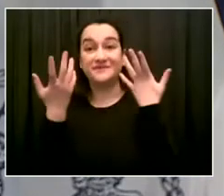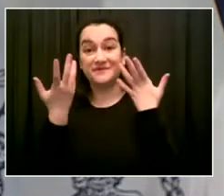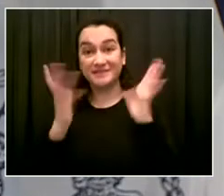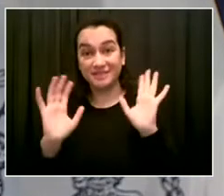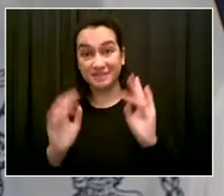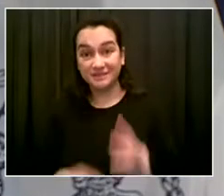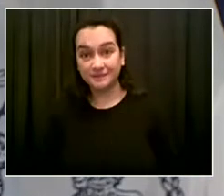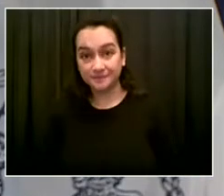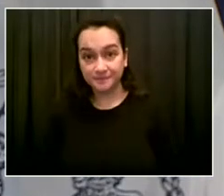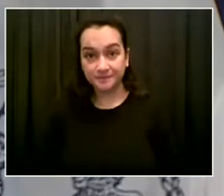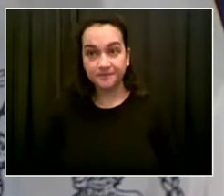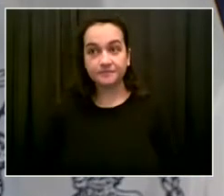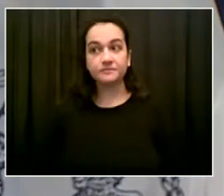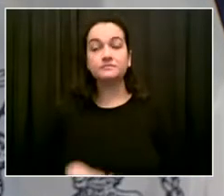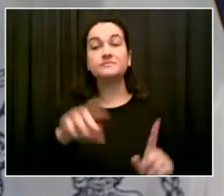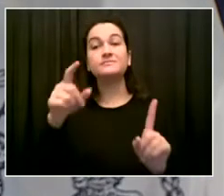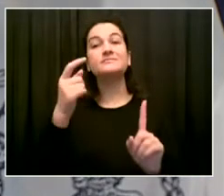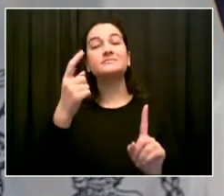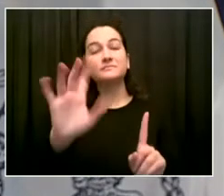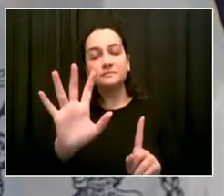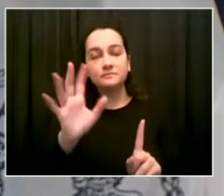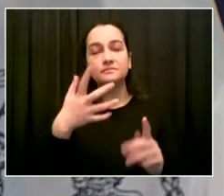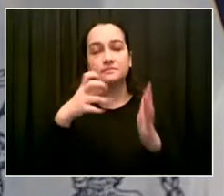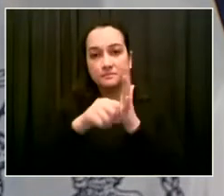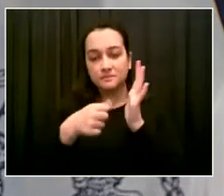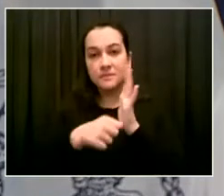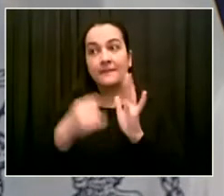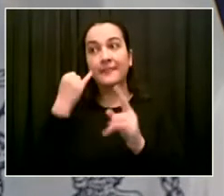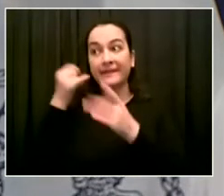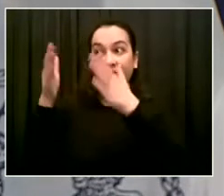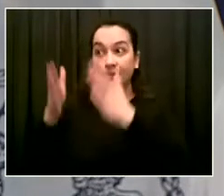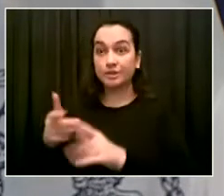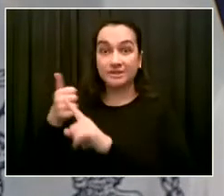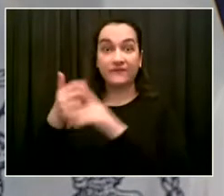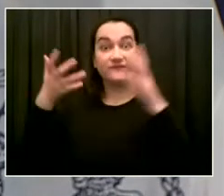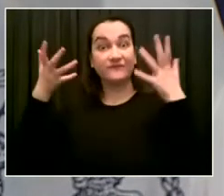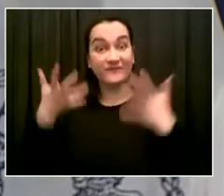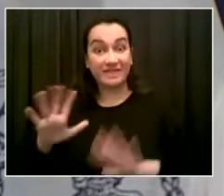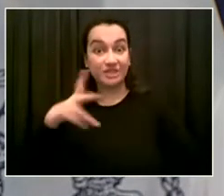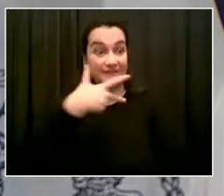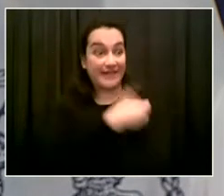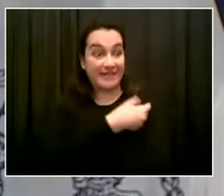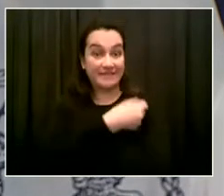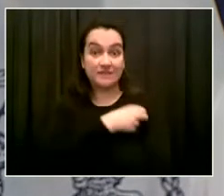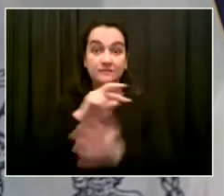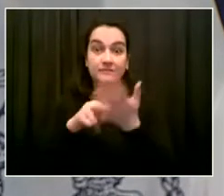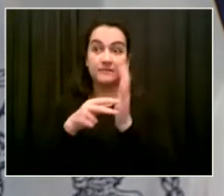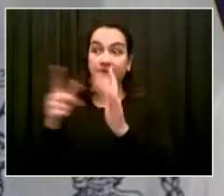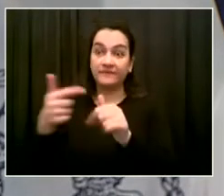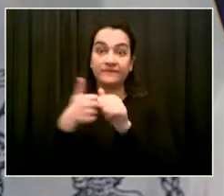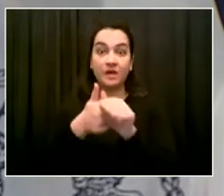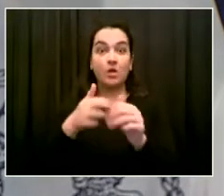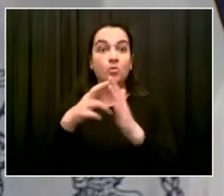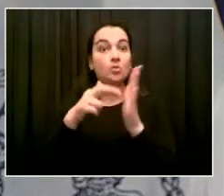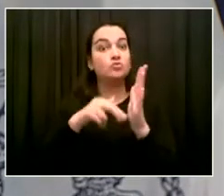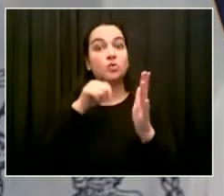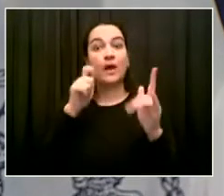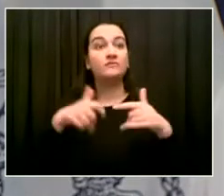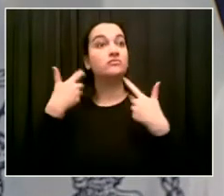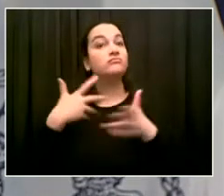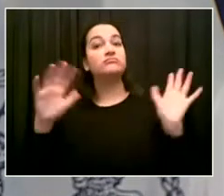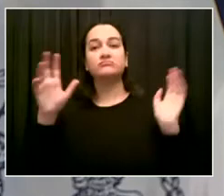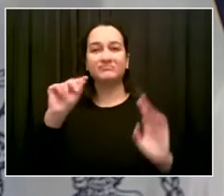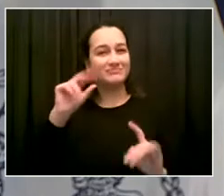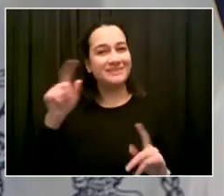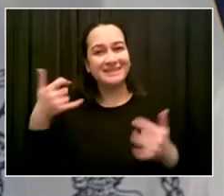has our healthcare leadership. We think the decision on the fitness classes was a mistake. Been very clear we should not